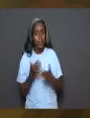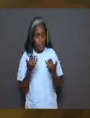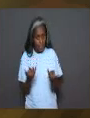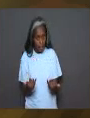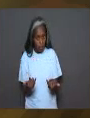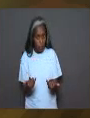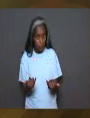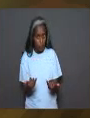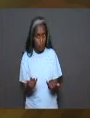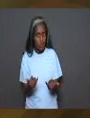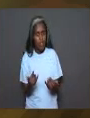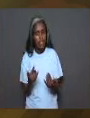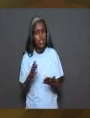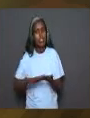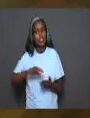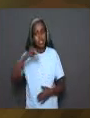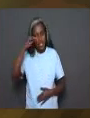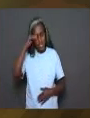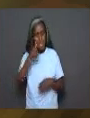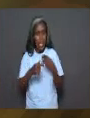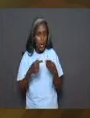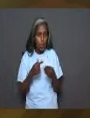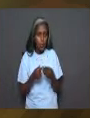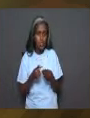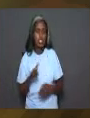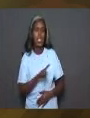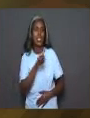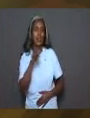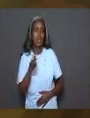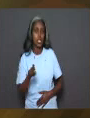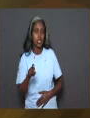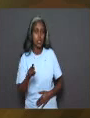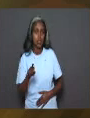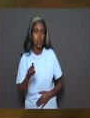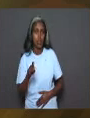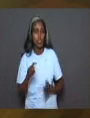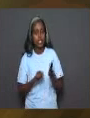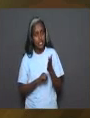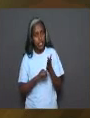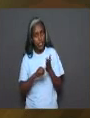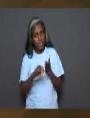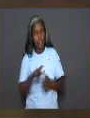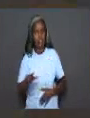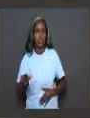Now, let us learn about the equation of the tangent line.